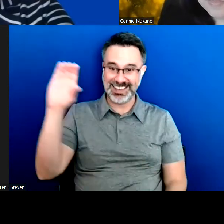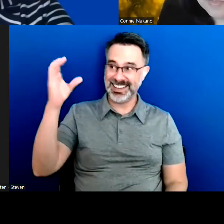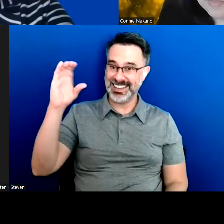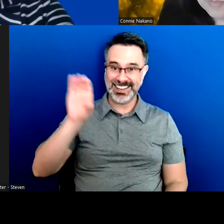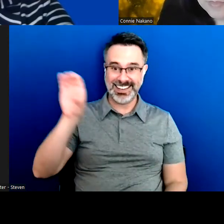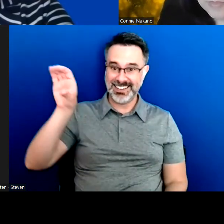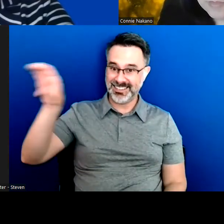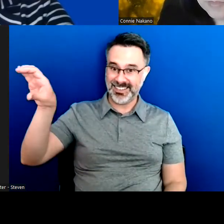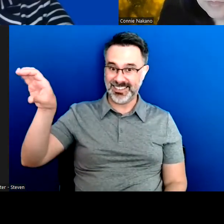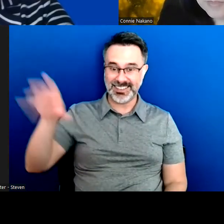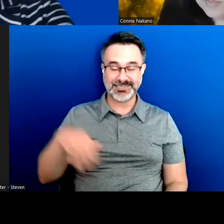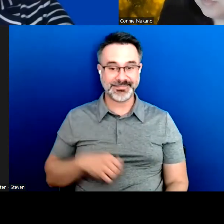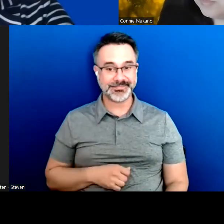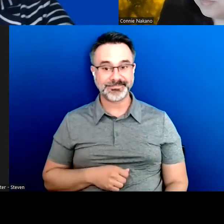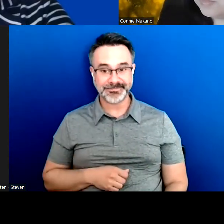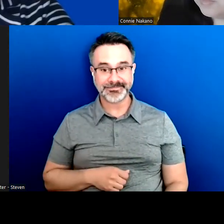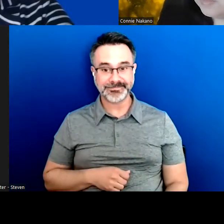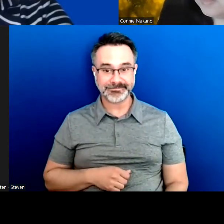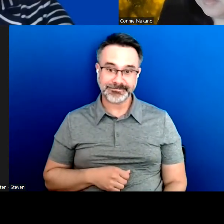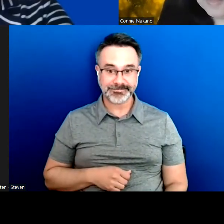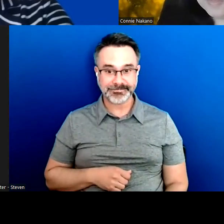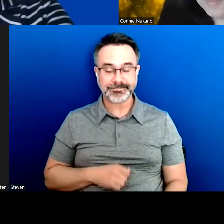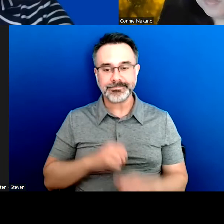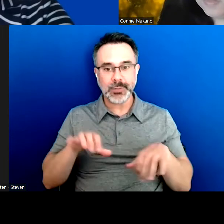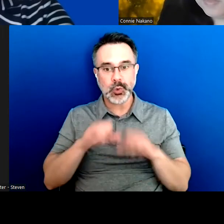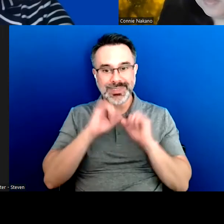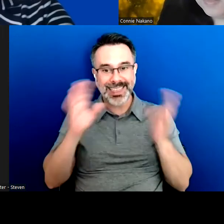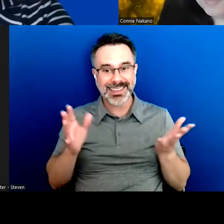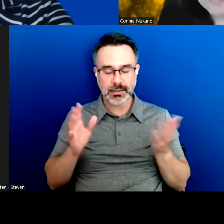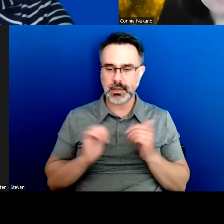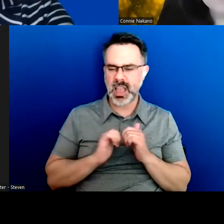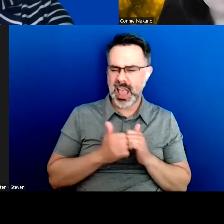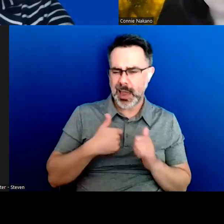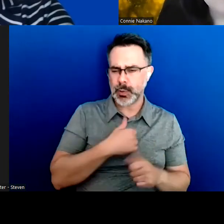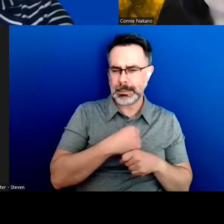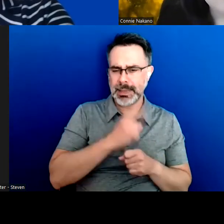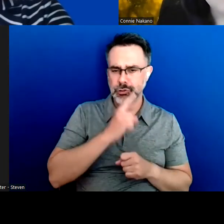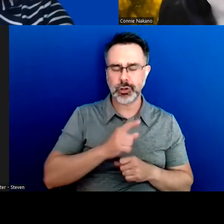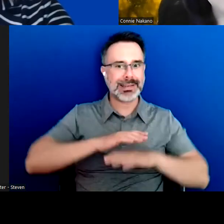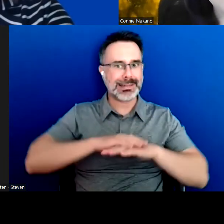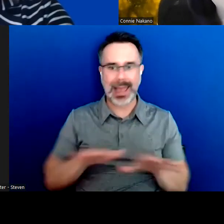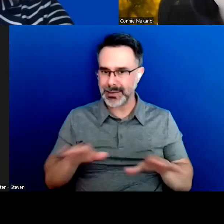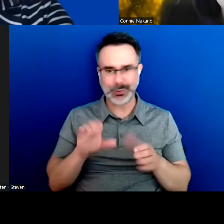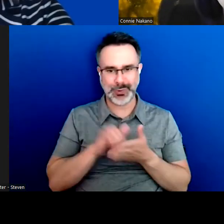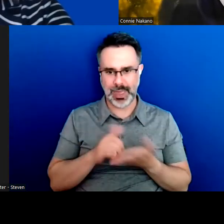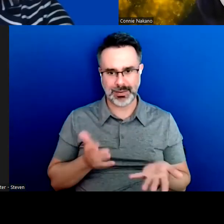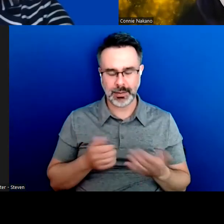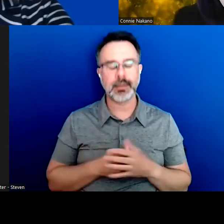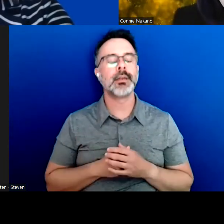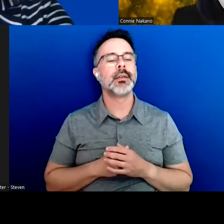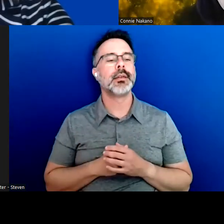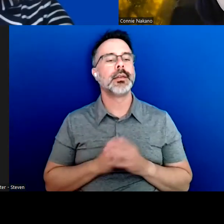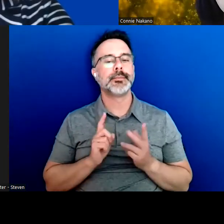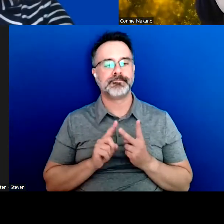in 2030 having the same conversation. So how do we make sure we don't do that? And then the other thing is, how, I